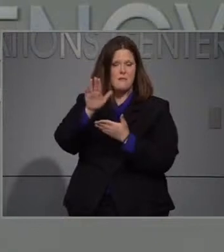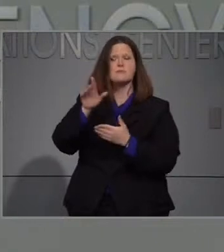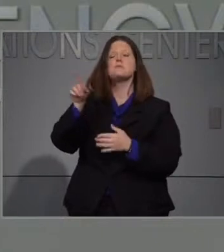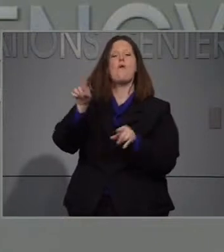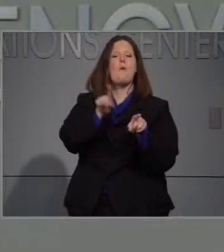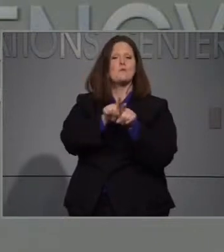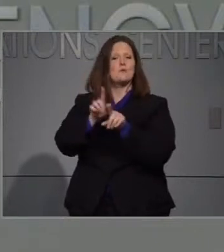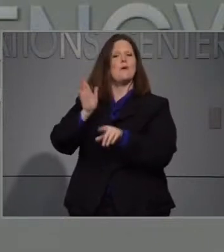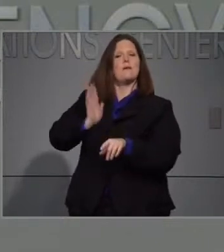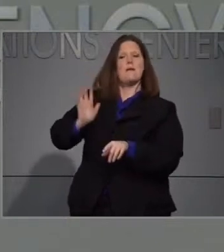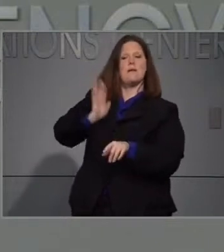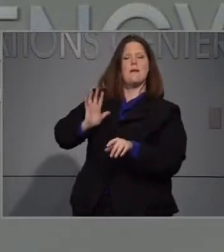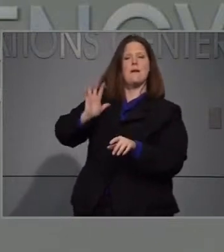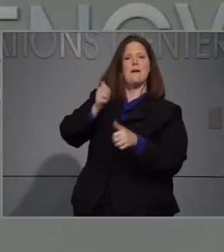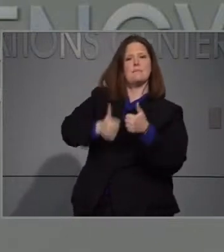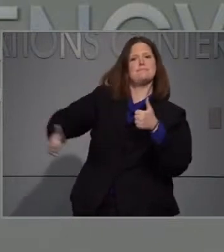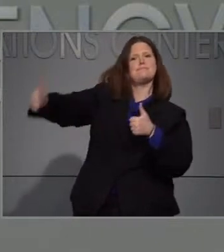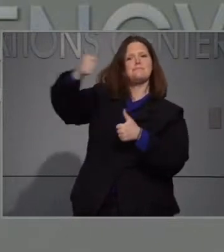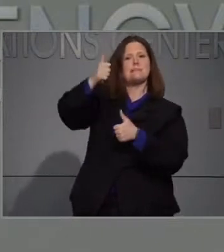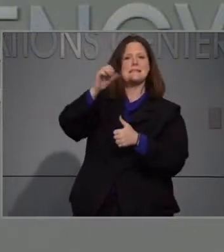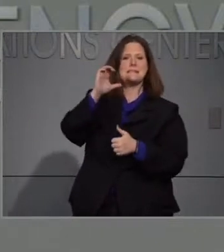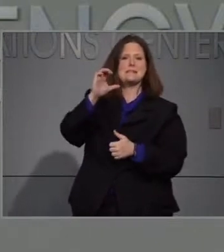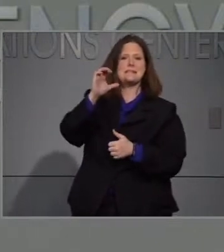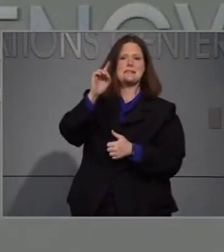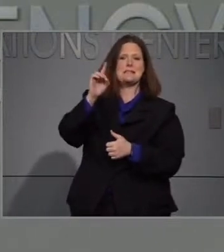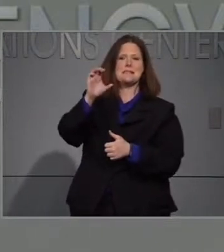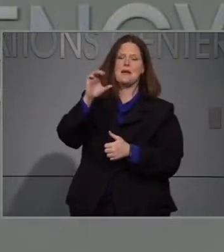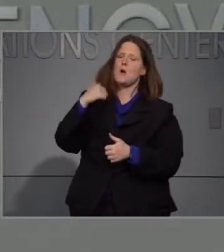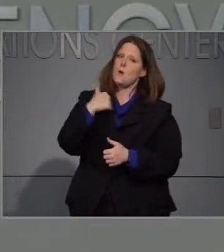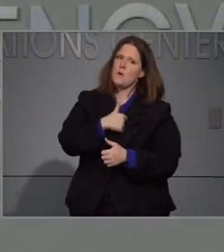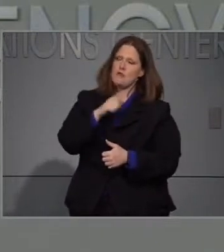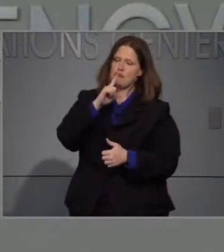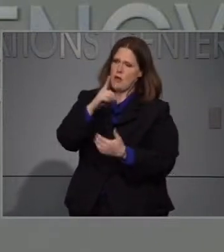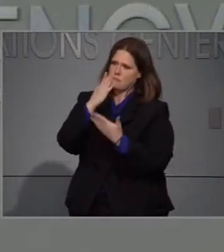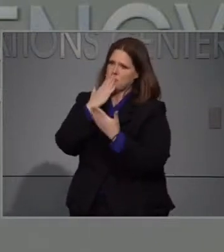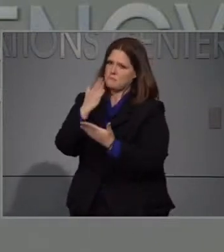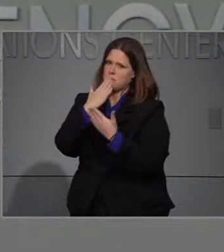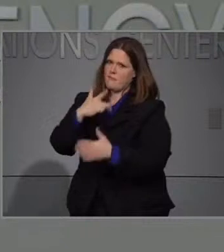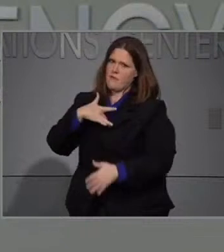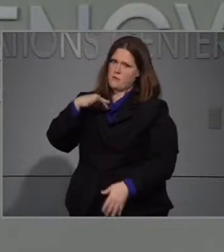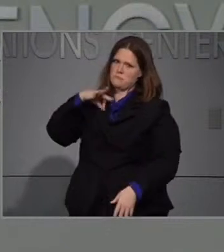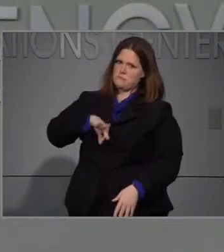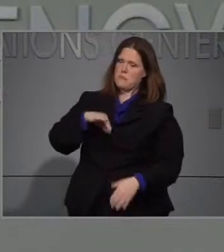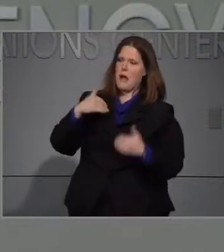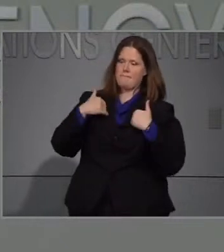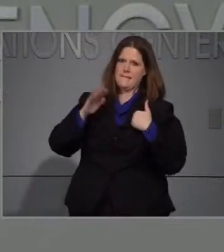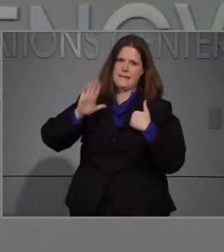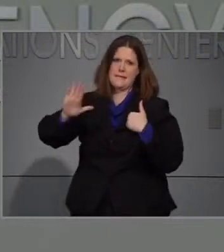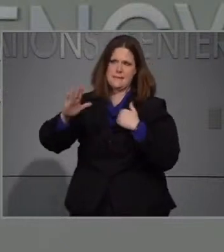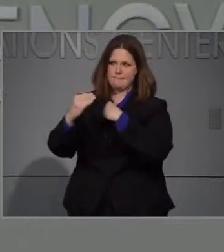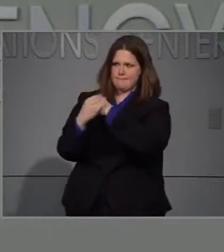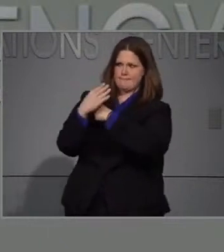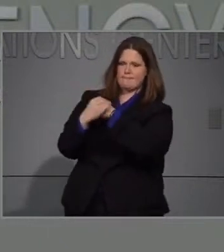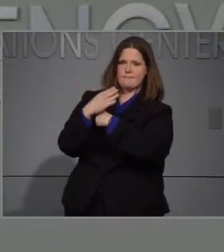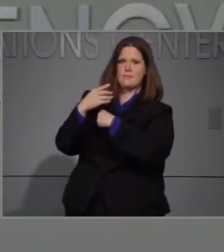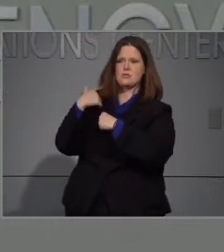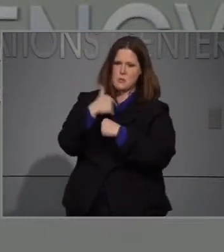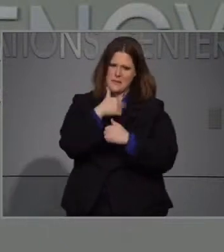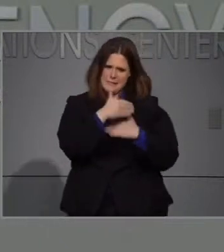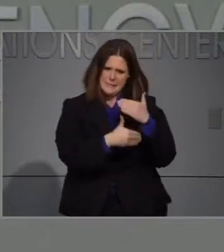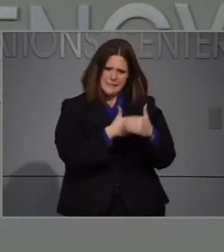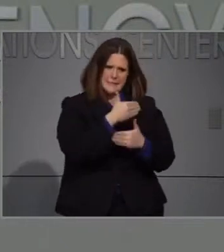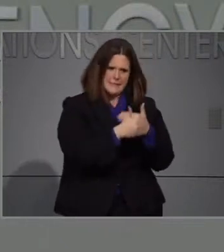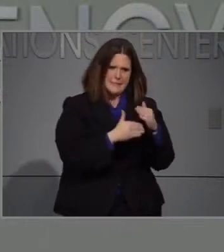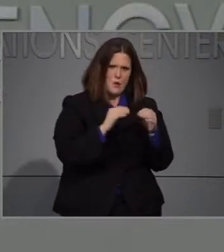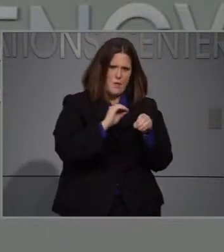of the CDC. So we are lucky to have his guidance as we have been moving through this pandemic. And so he and I